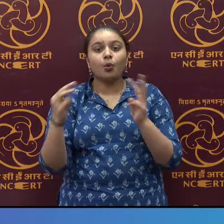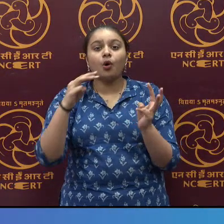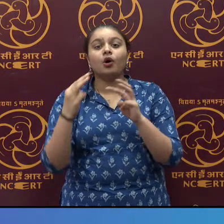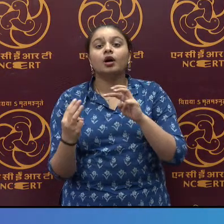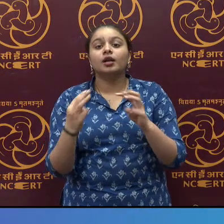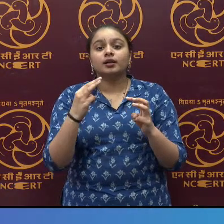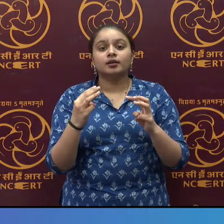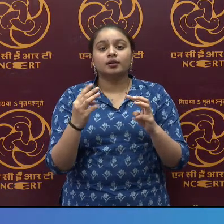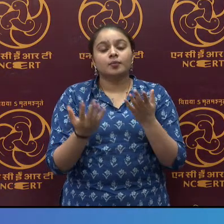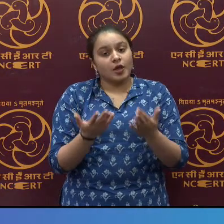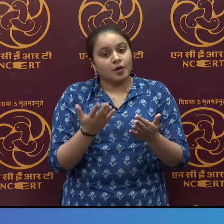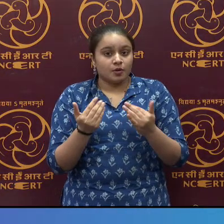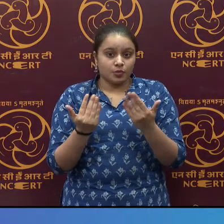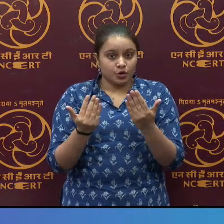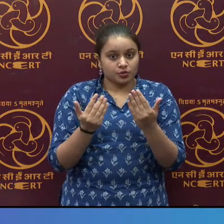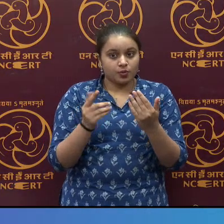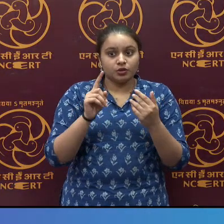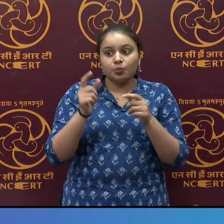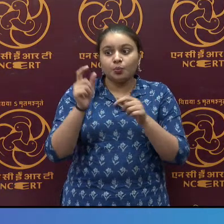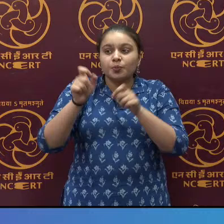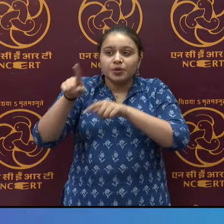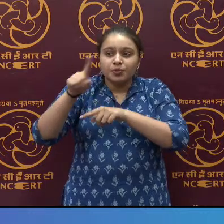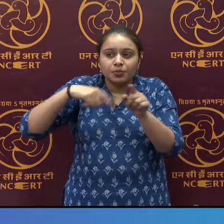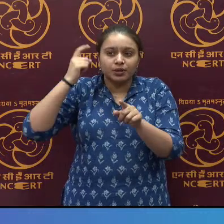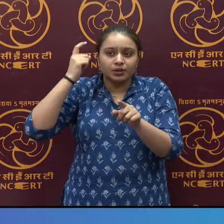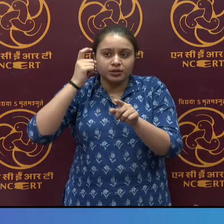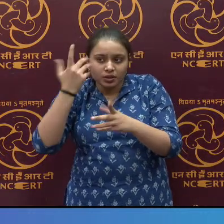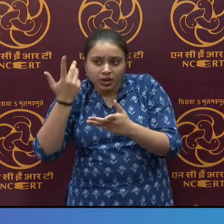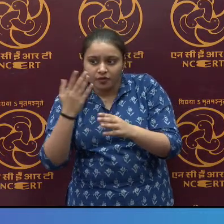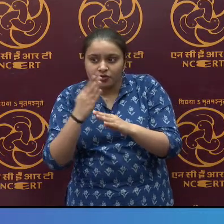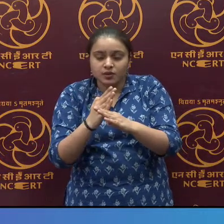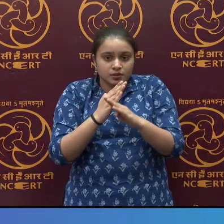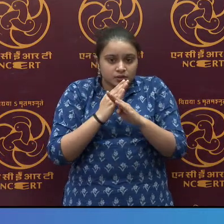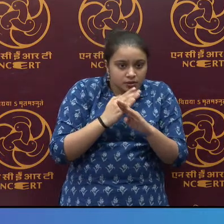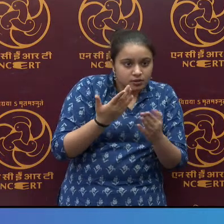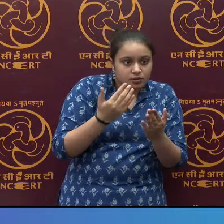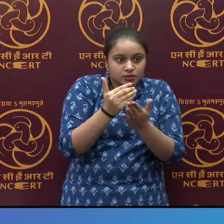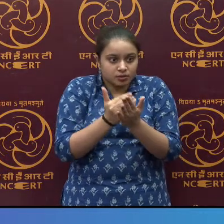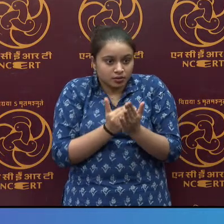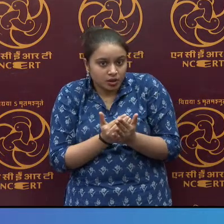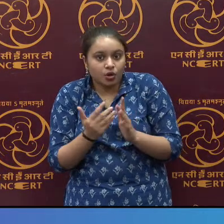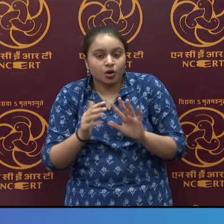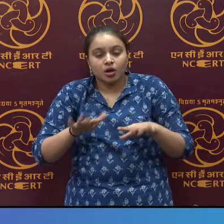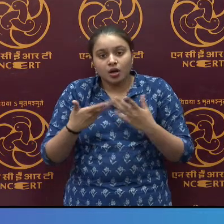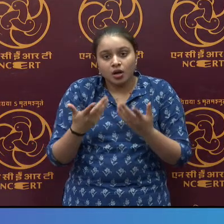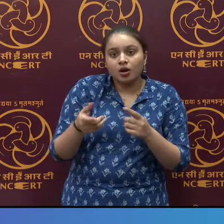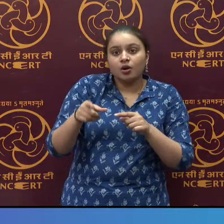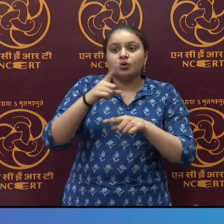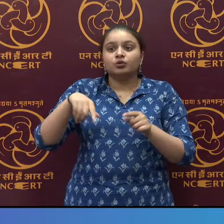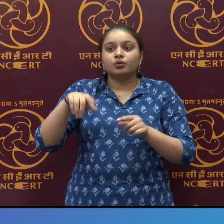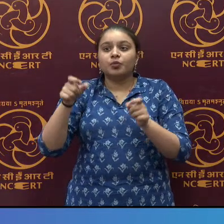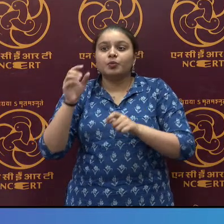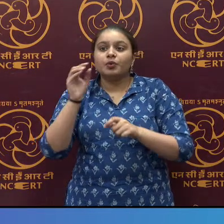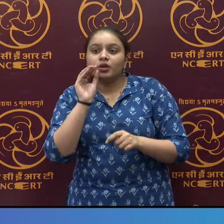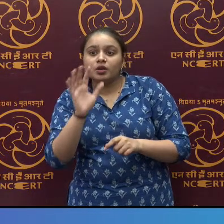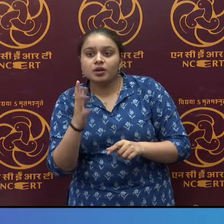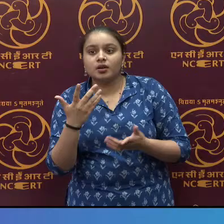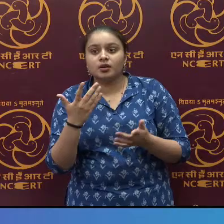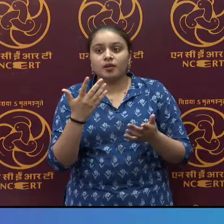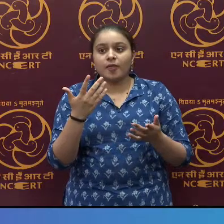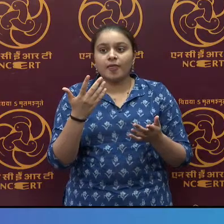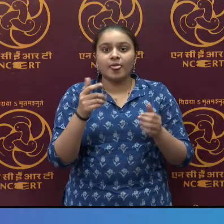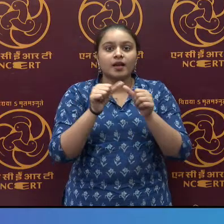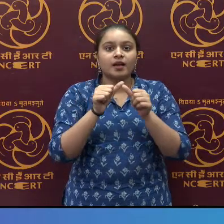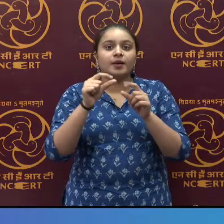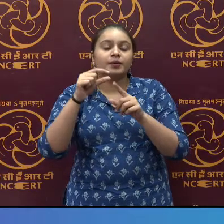out, right? So a lot of people had what are the security measures they had to take. So everybody was telling, do not open any